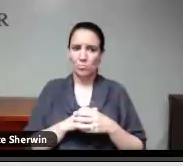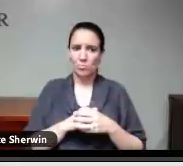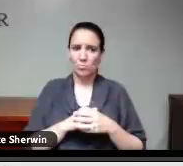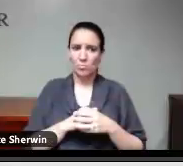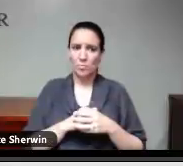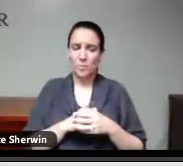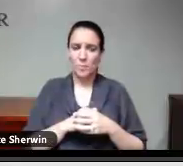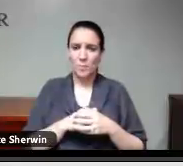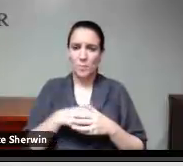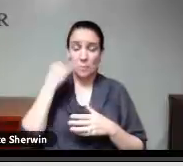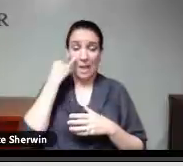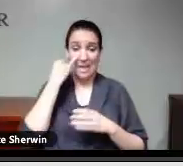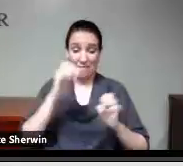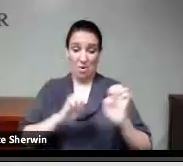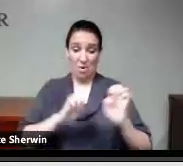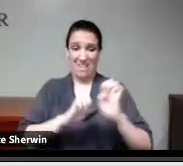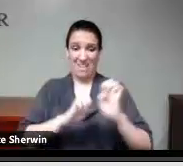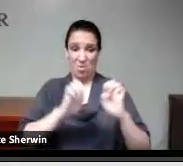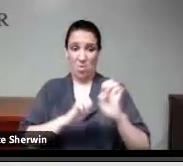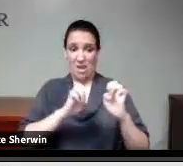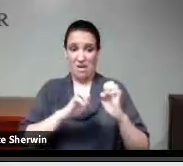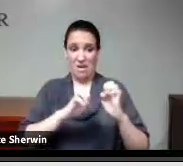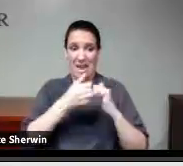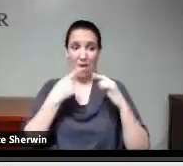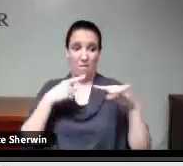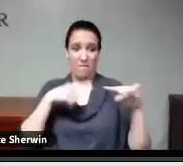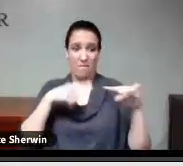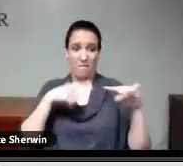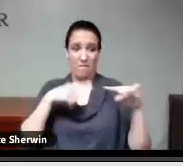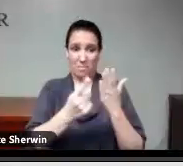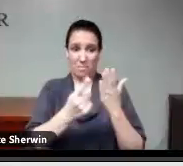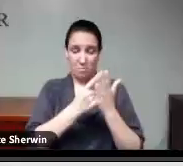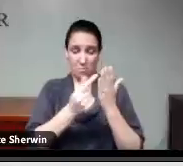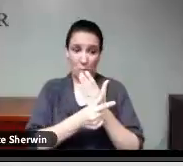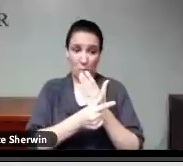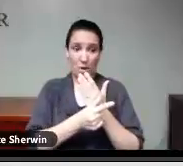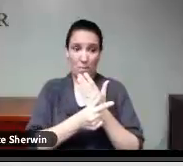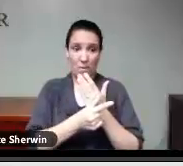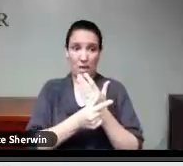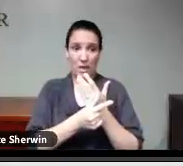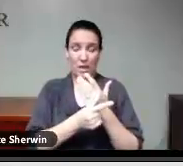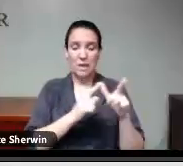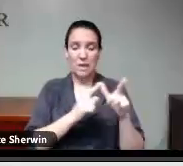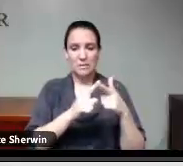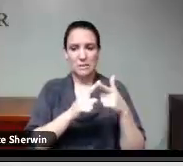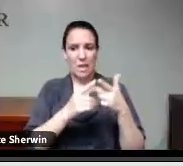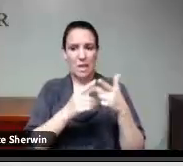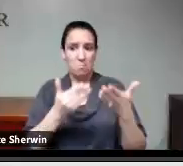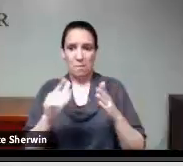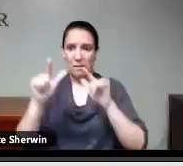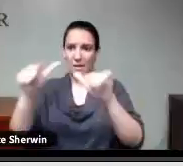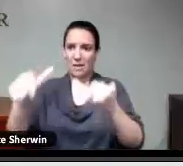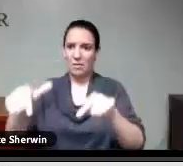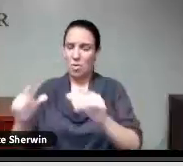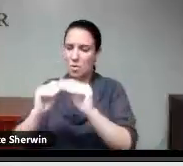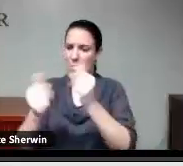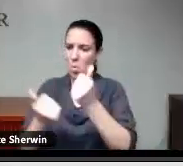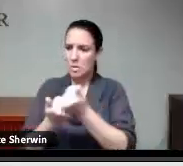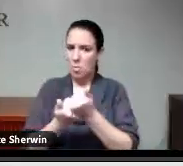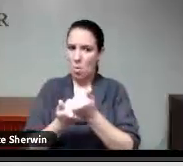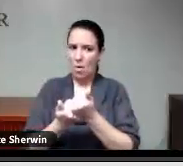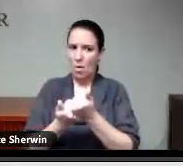service, because it will allow you to hopefully make the case for additional support in the future. The other